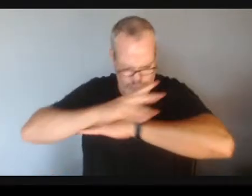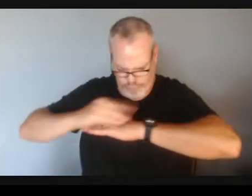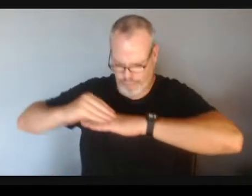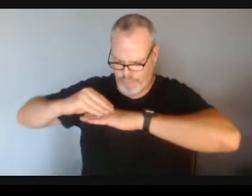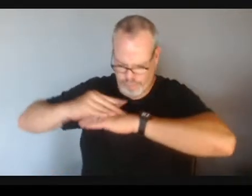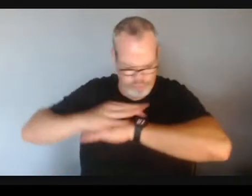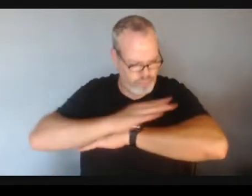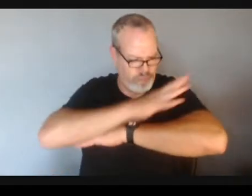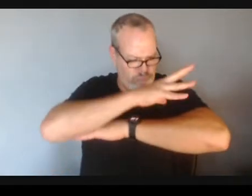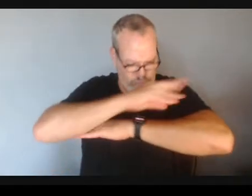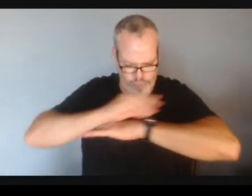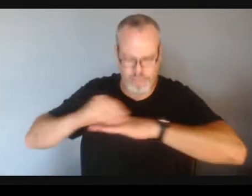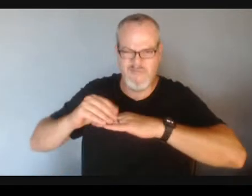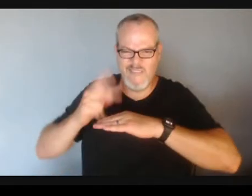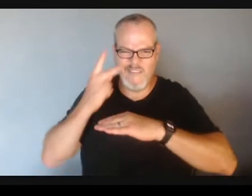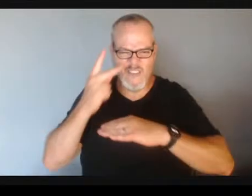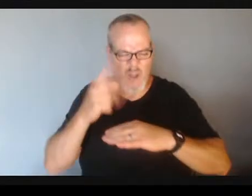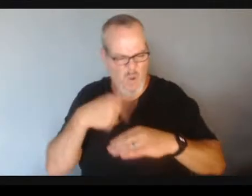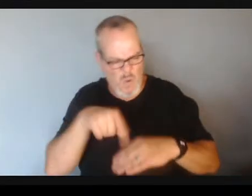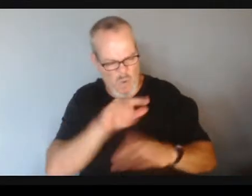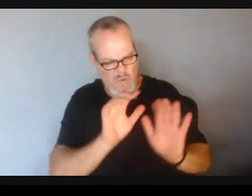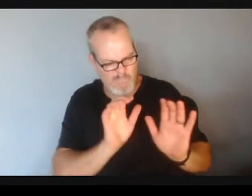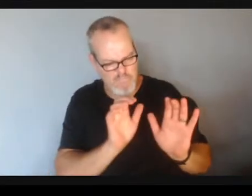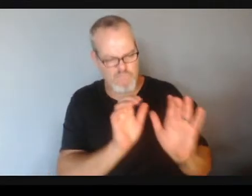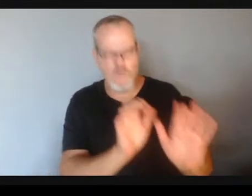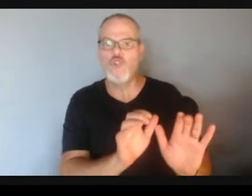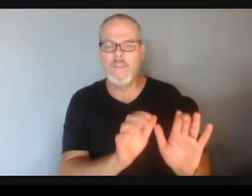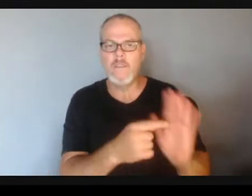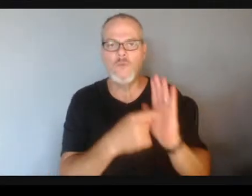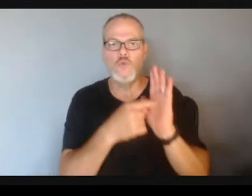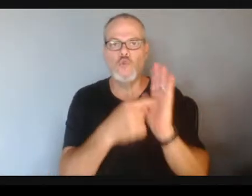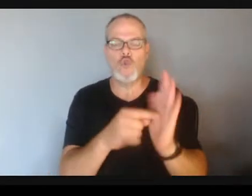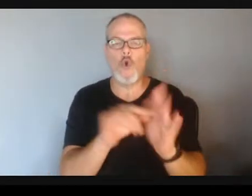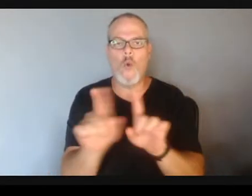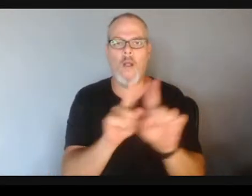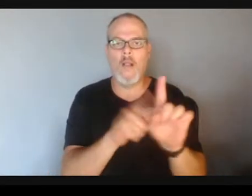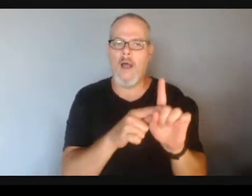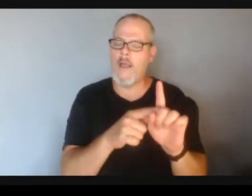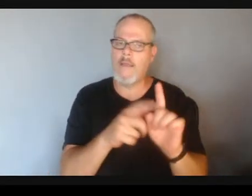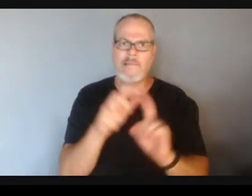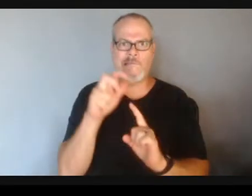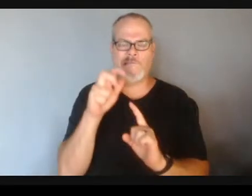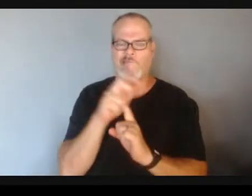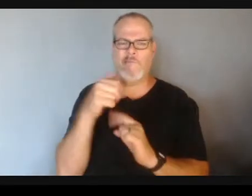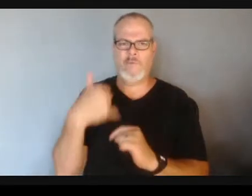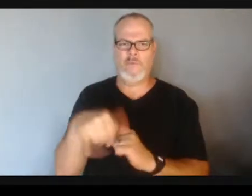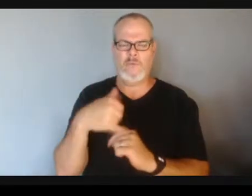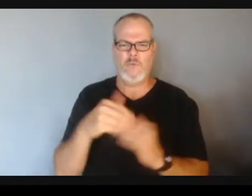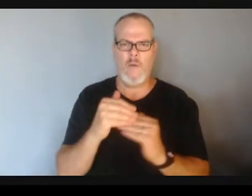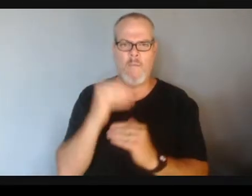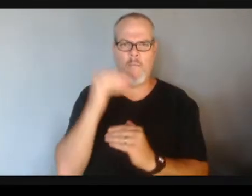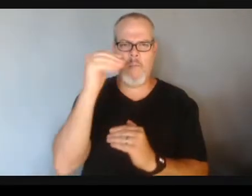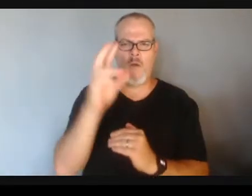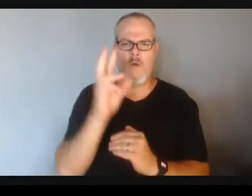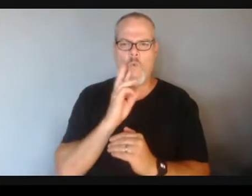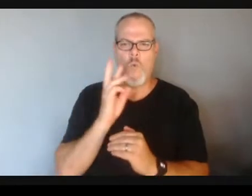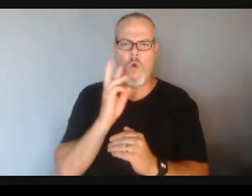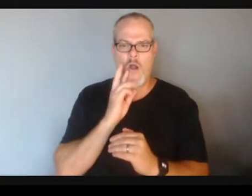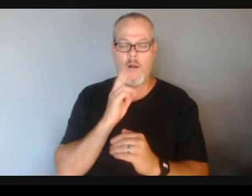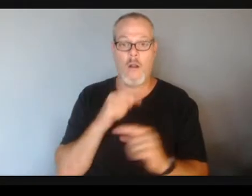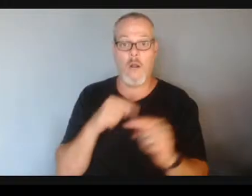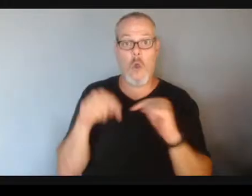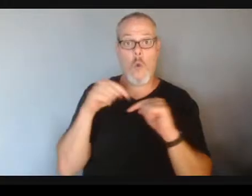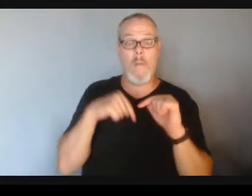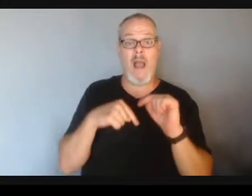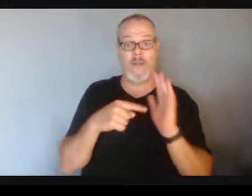show how an extreme weather pattern that comes through could really push a massive amount of water. And go back to that